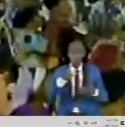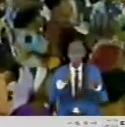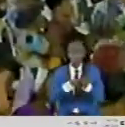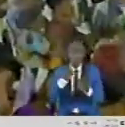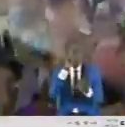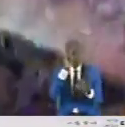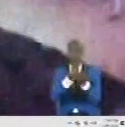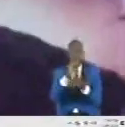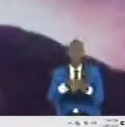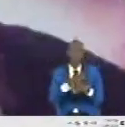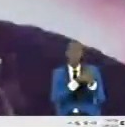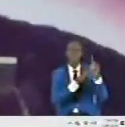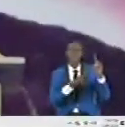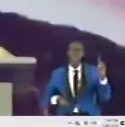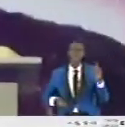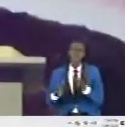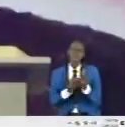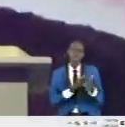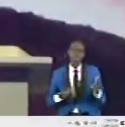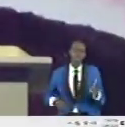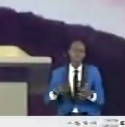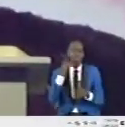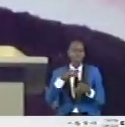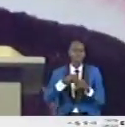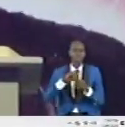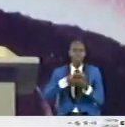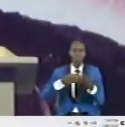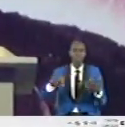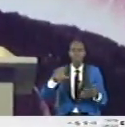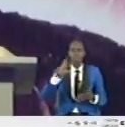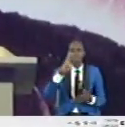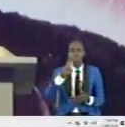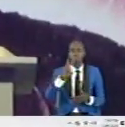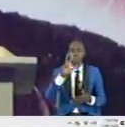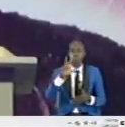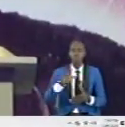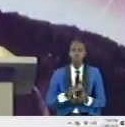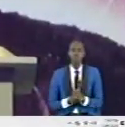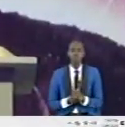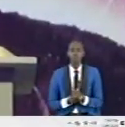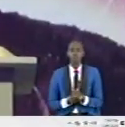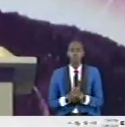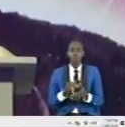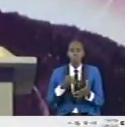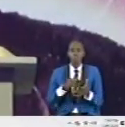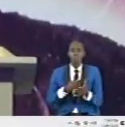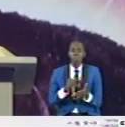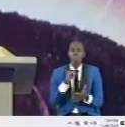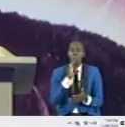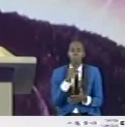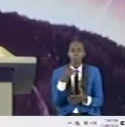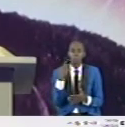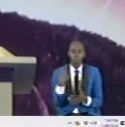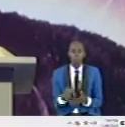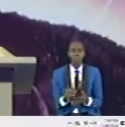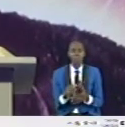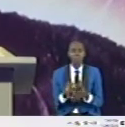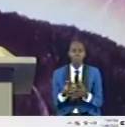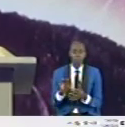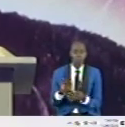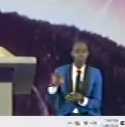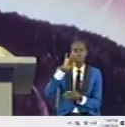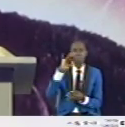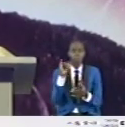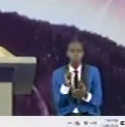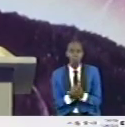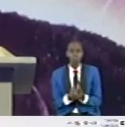Christ verse 63 it says in verse 163 it is the spirit the quickness the flesh